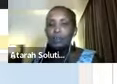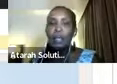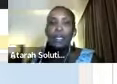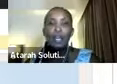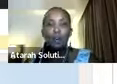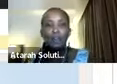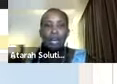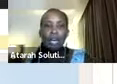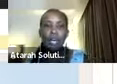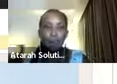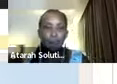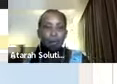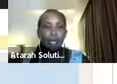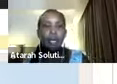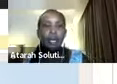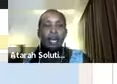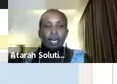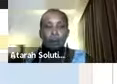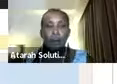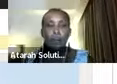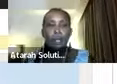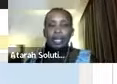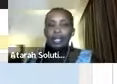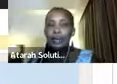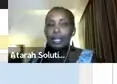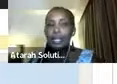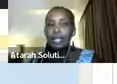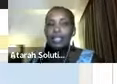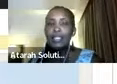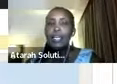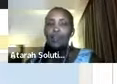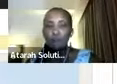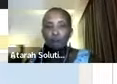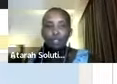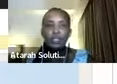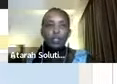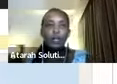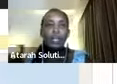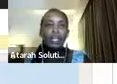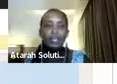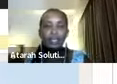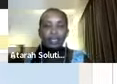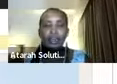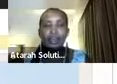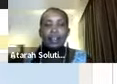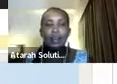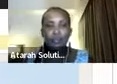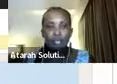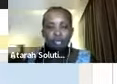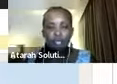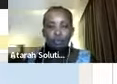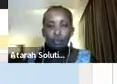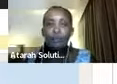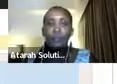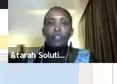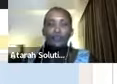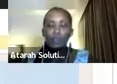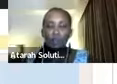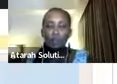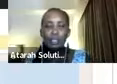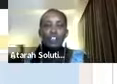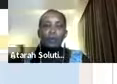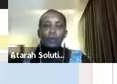support them. They offer a diploma in career guidance. If you're on this call and this is an area of interest for you,